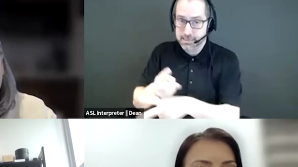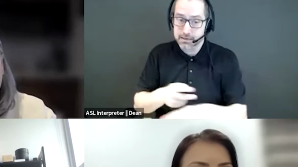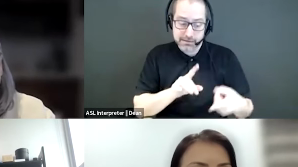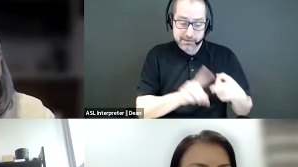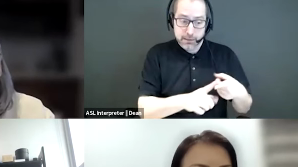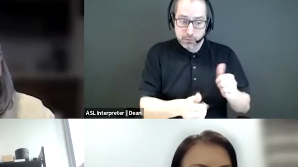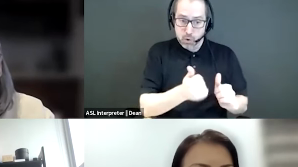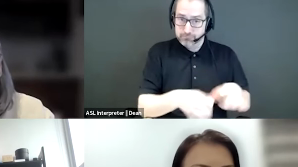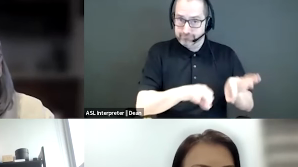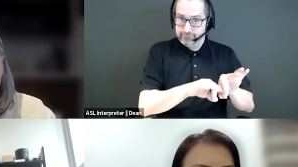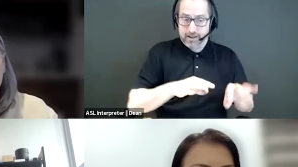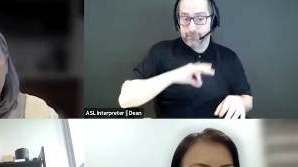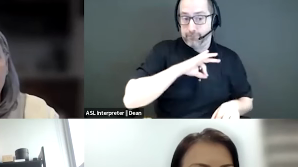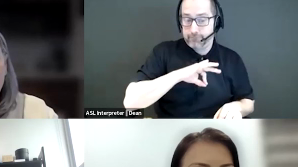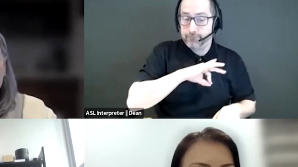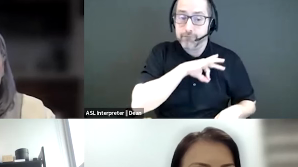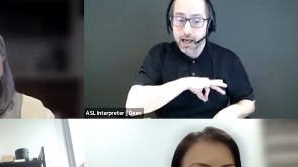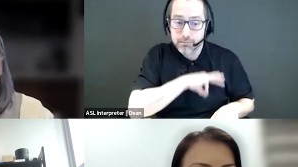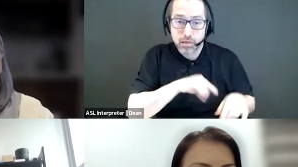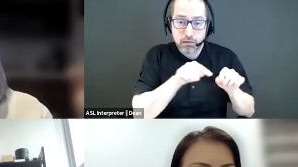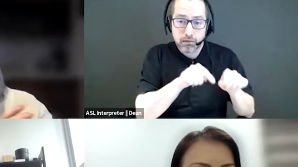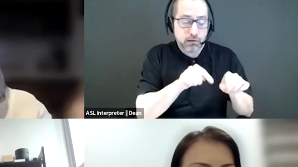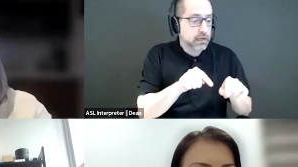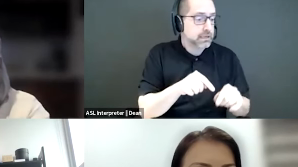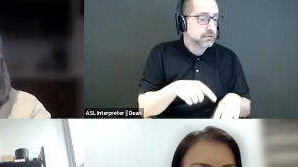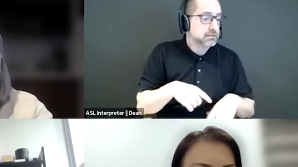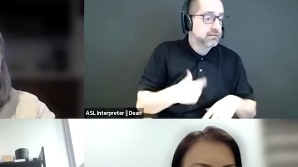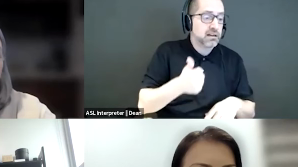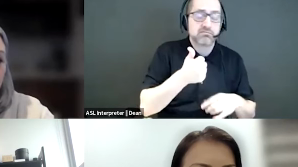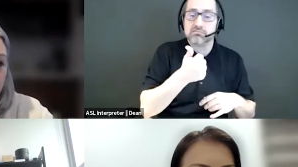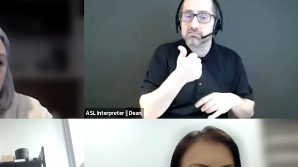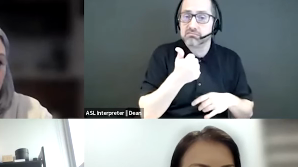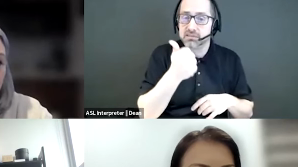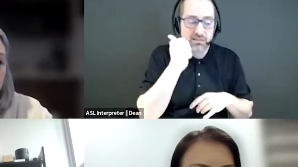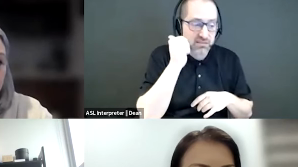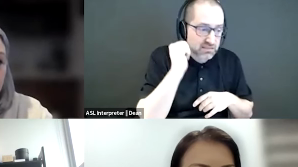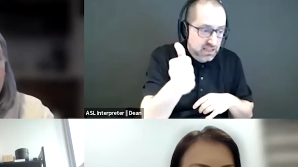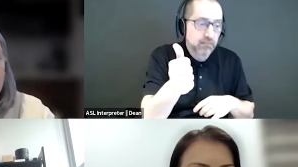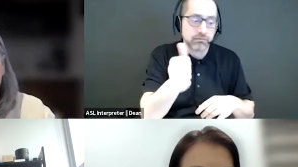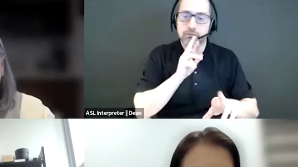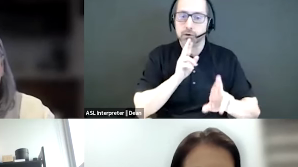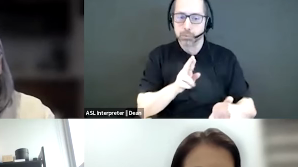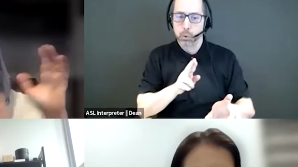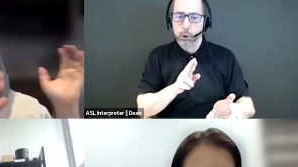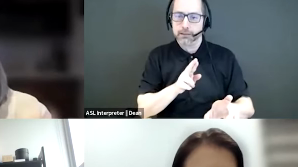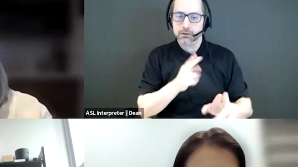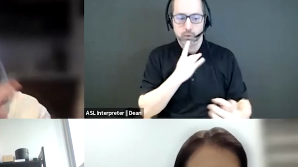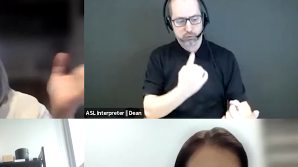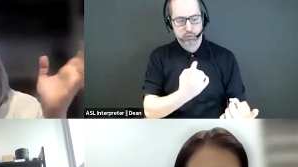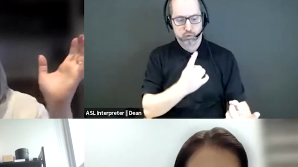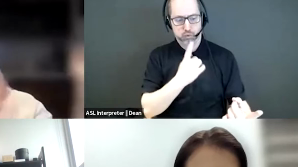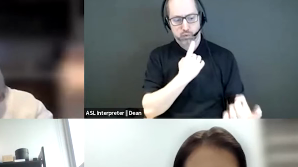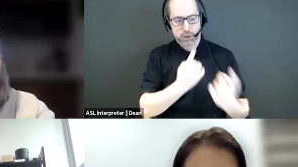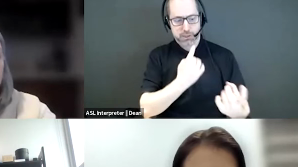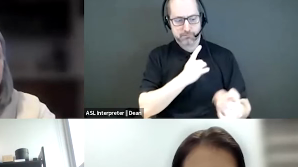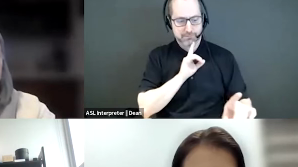is self-report inventories. So you read a question and then you rank how well it applies to you. In some assessments, it's